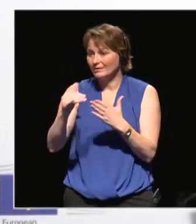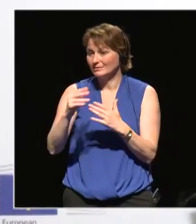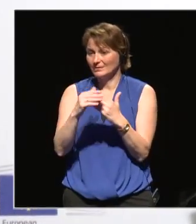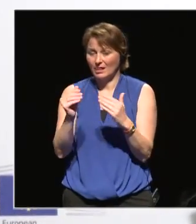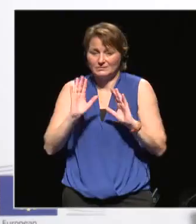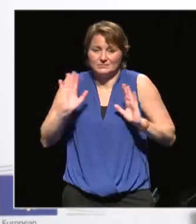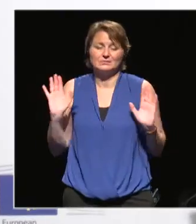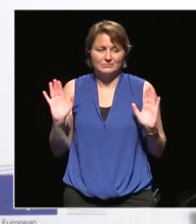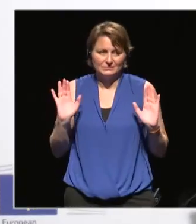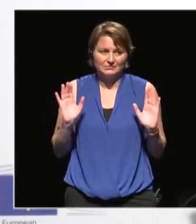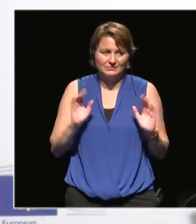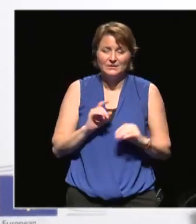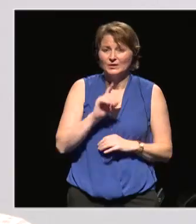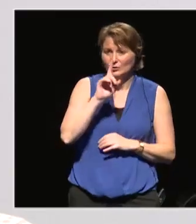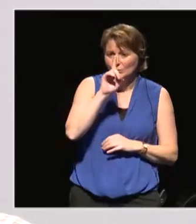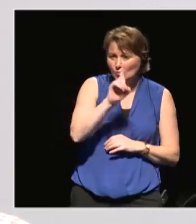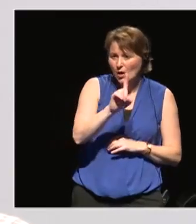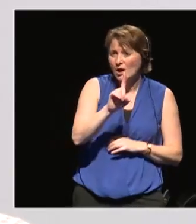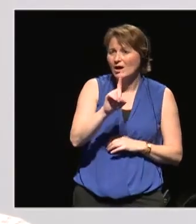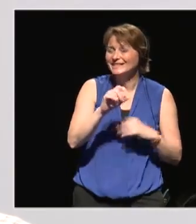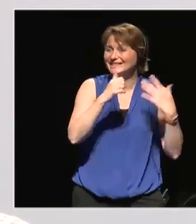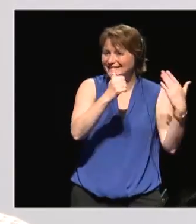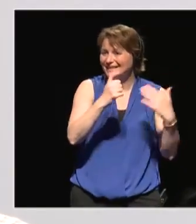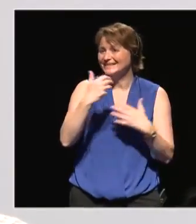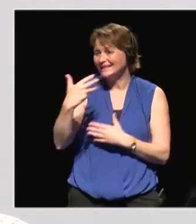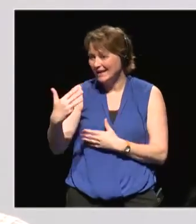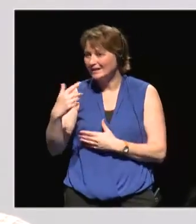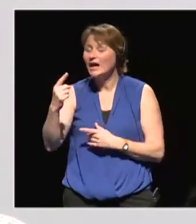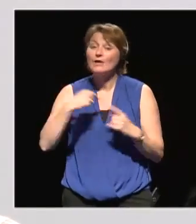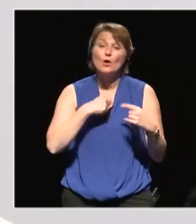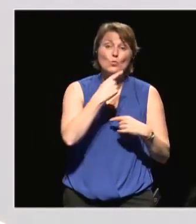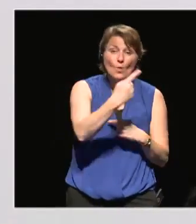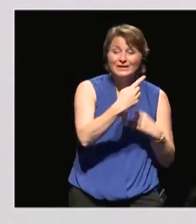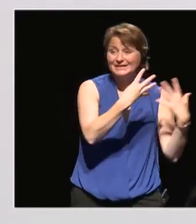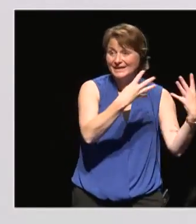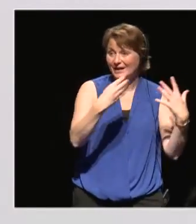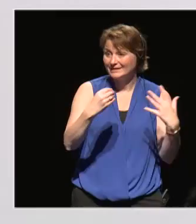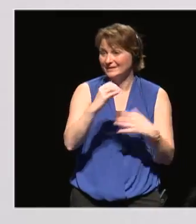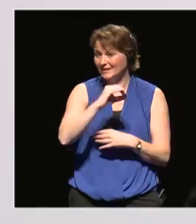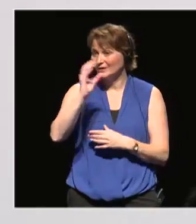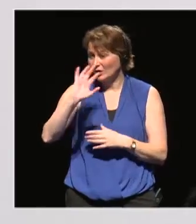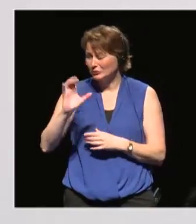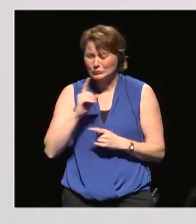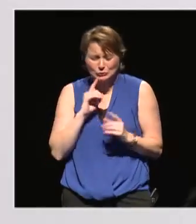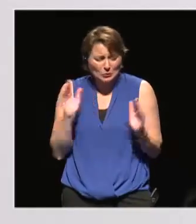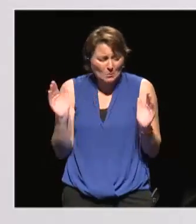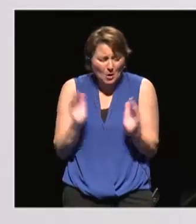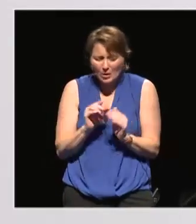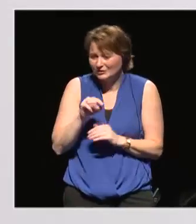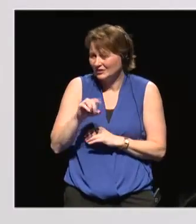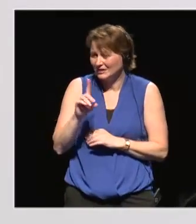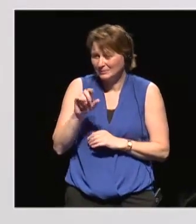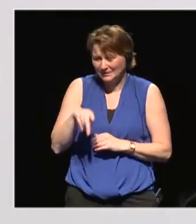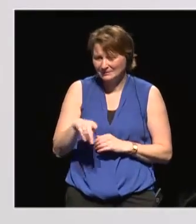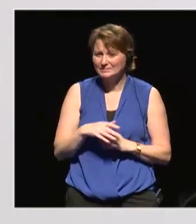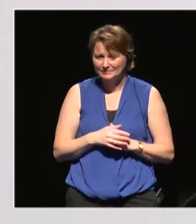That's 169 out of 190 odd countries. It's very small GDP.